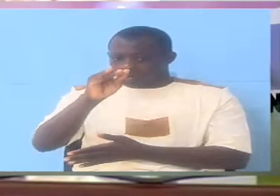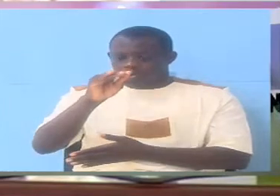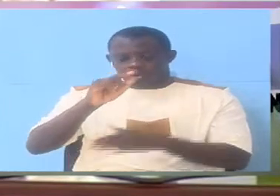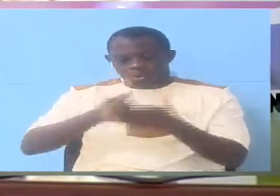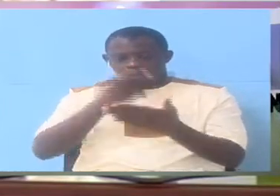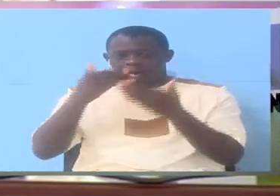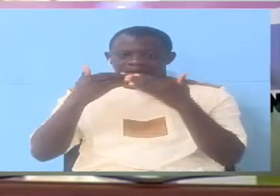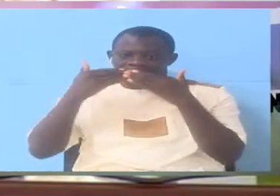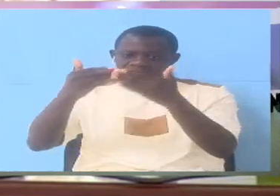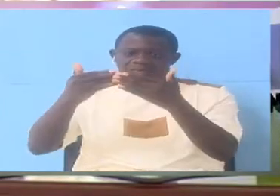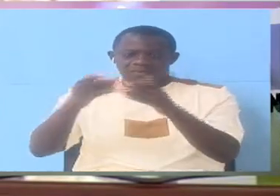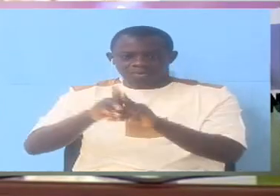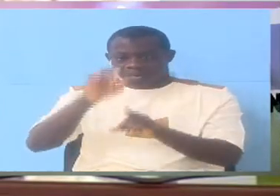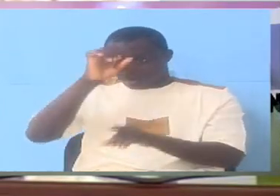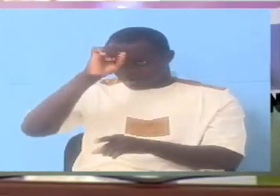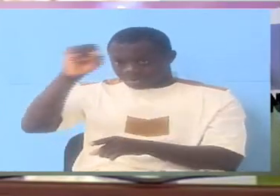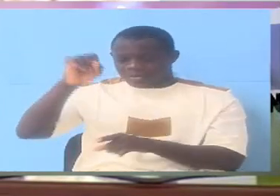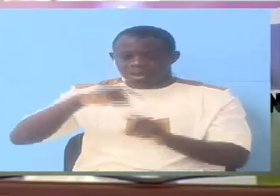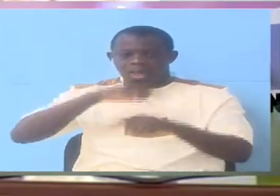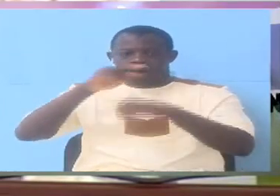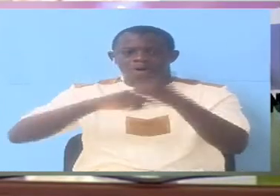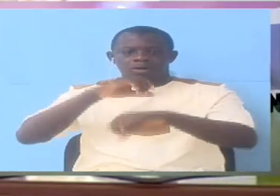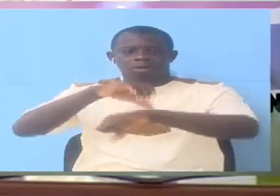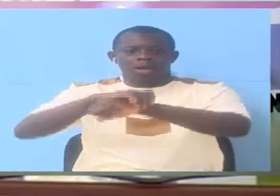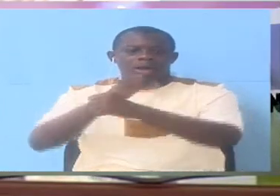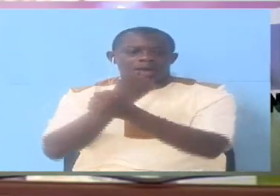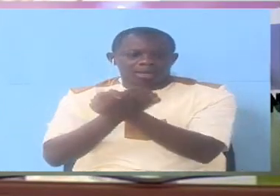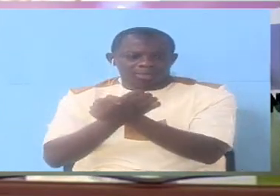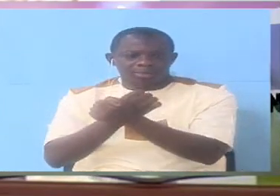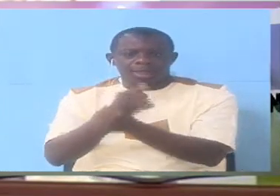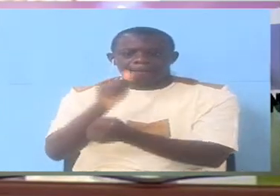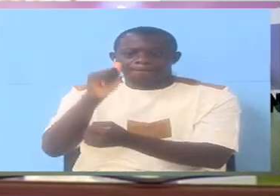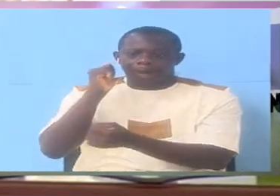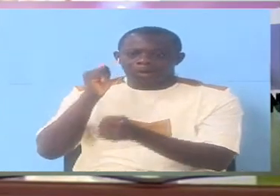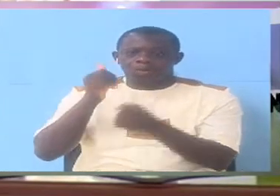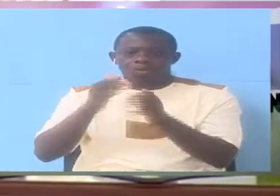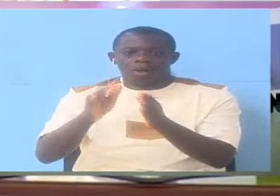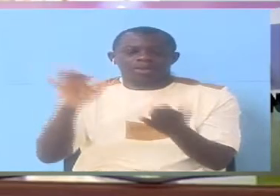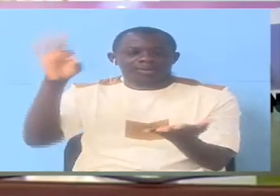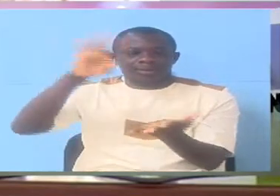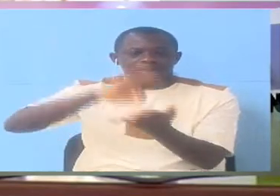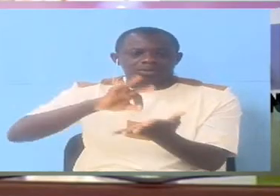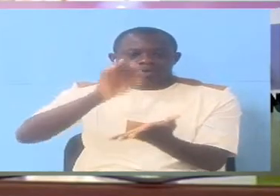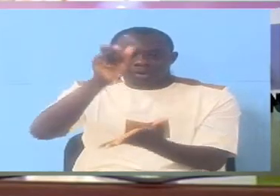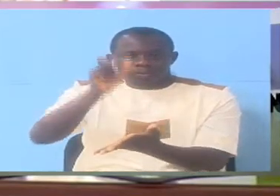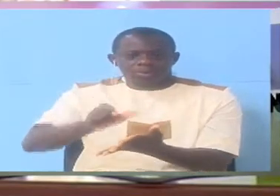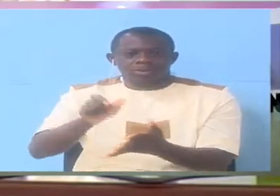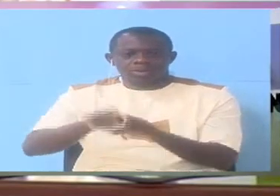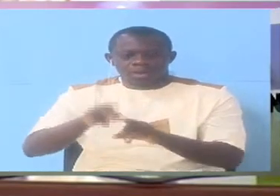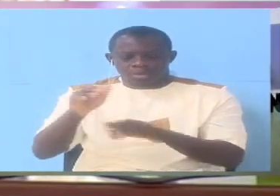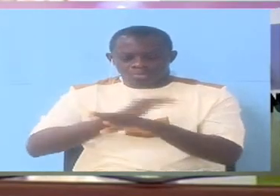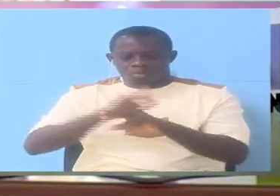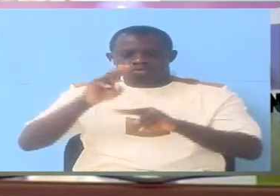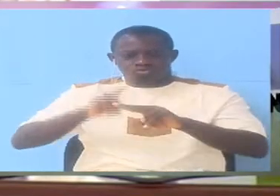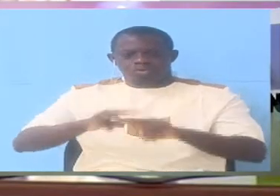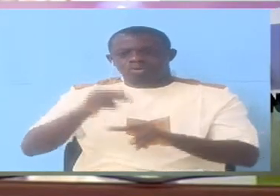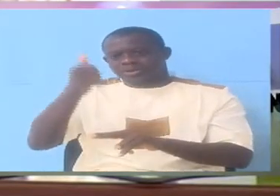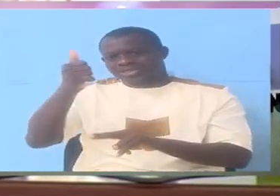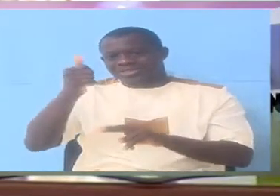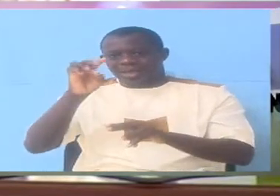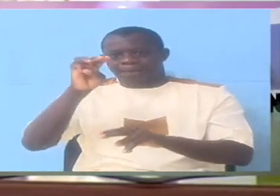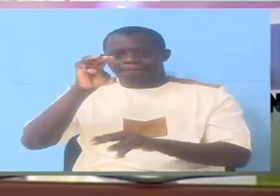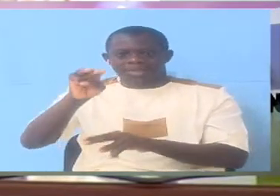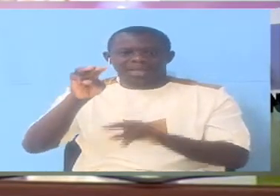informed the president about the arrest of these migrants. They were sitting about 6 meters away. Léegi nag comme que ñu ngi xaw a